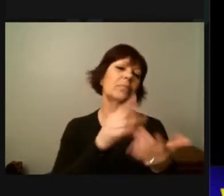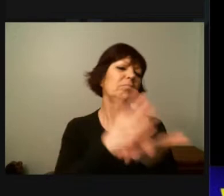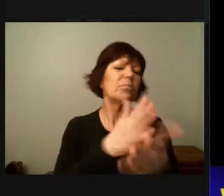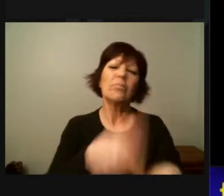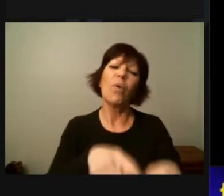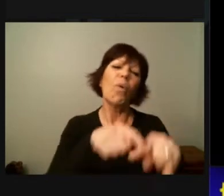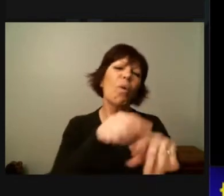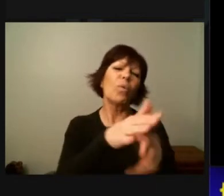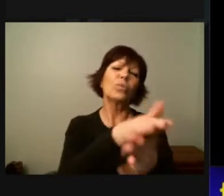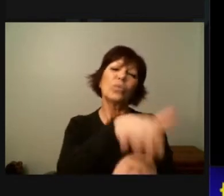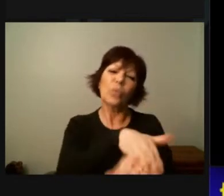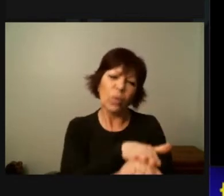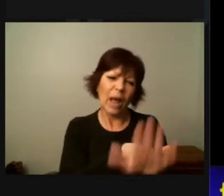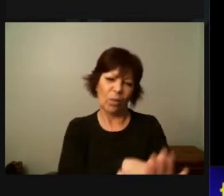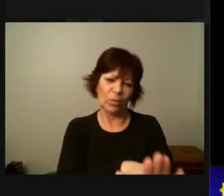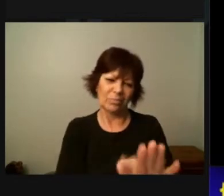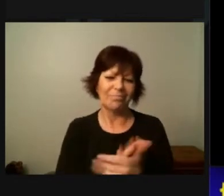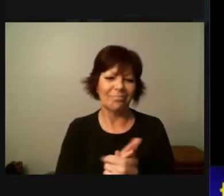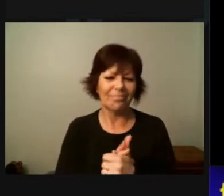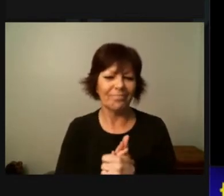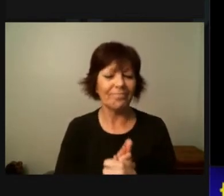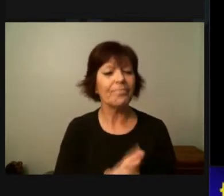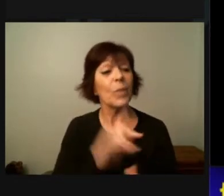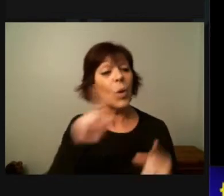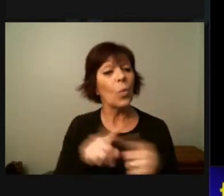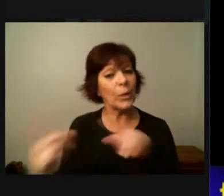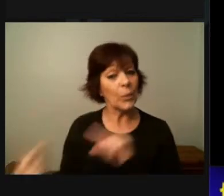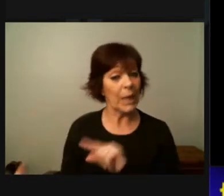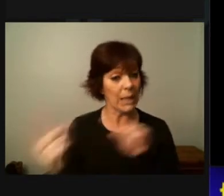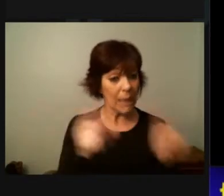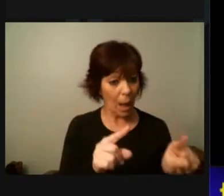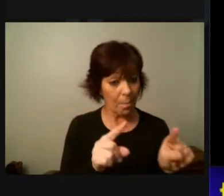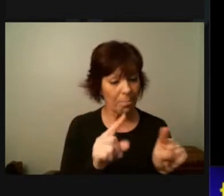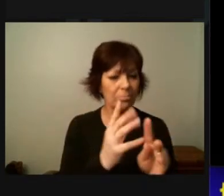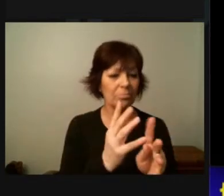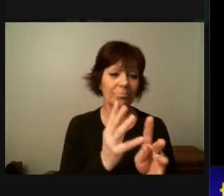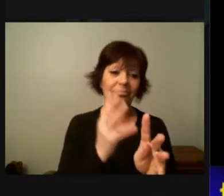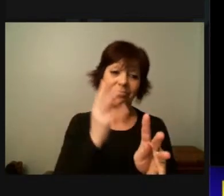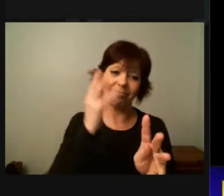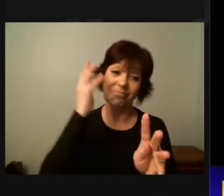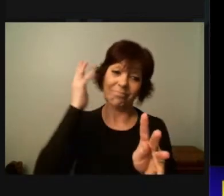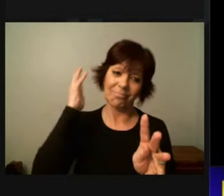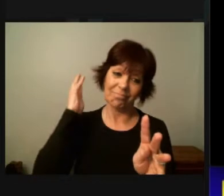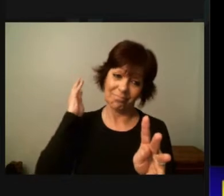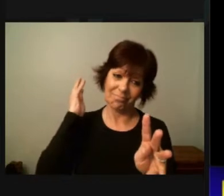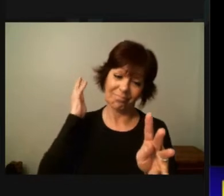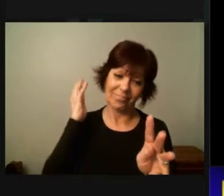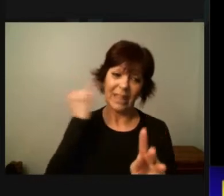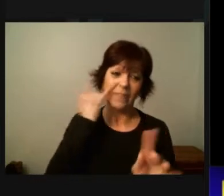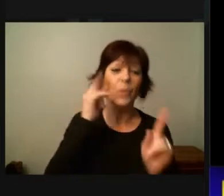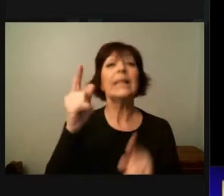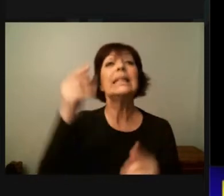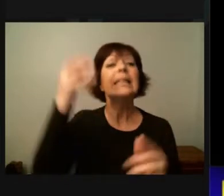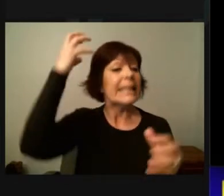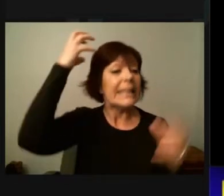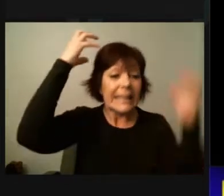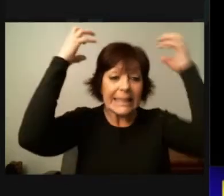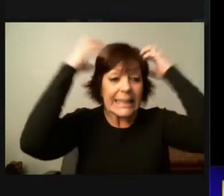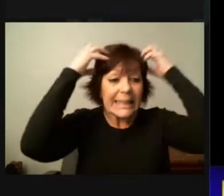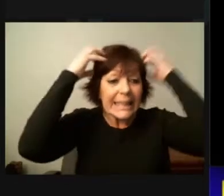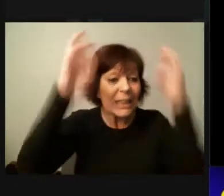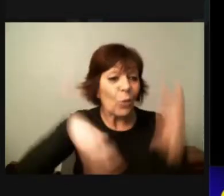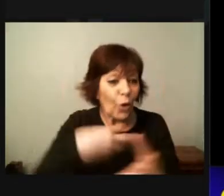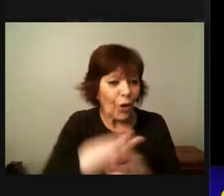you. When you come to get a vaccination, there are long lines. If you've been to Disney World or